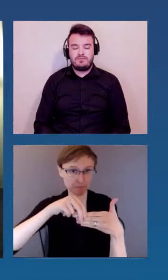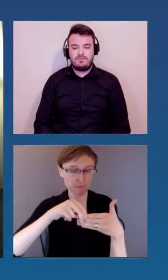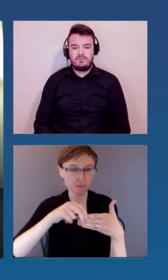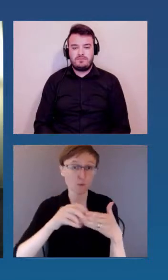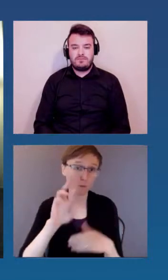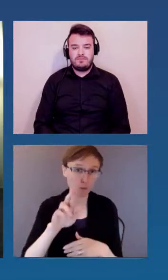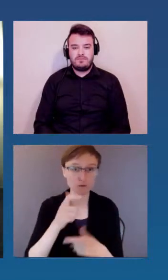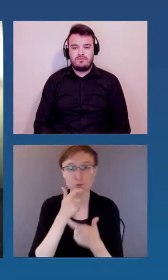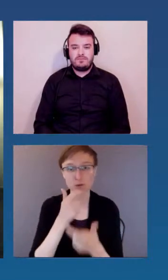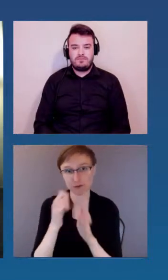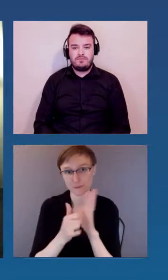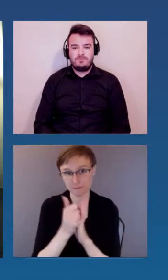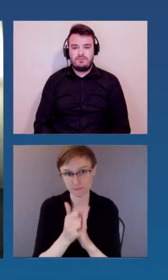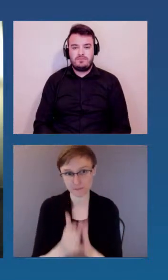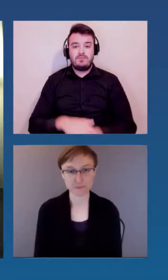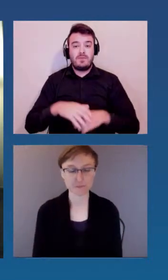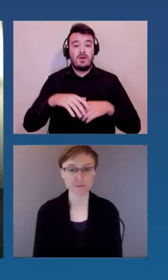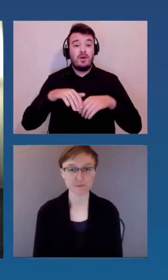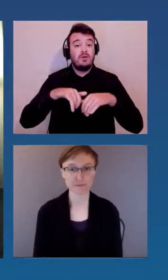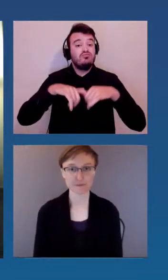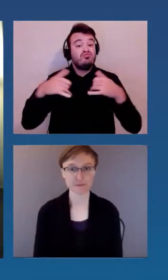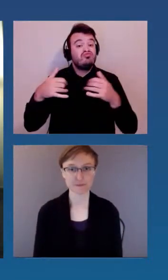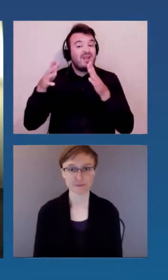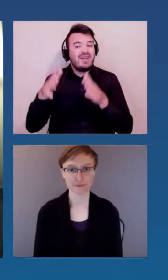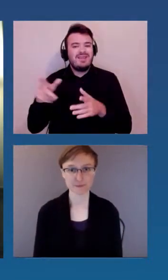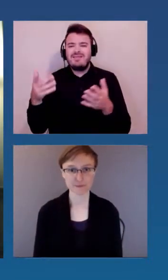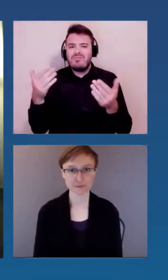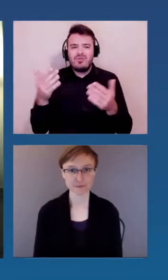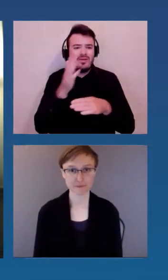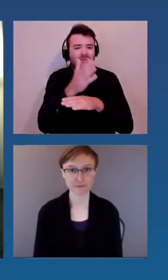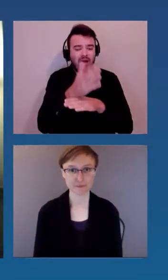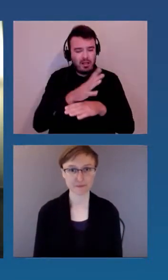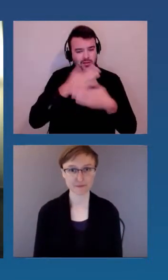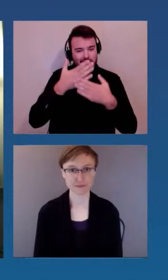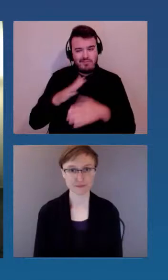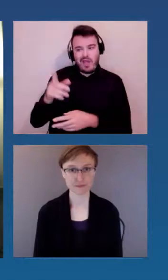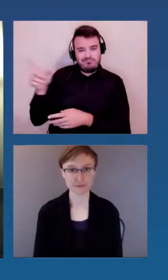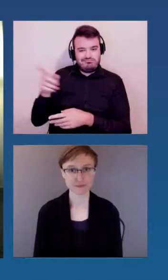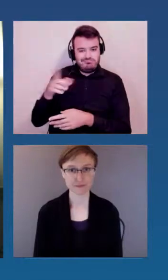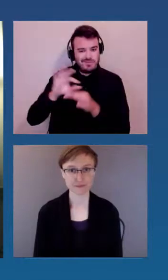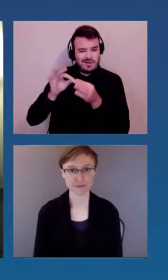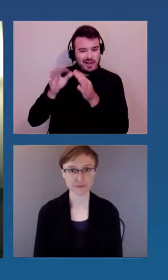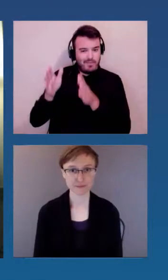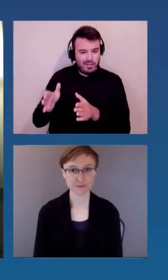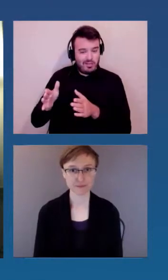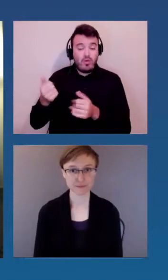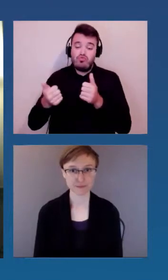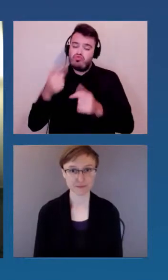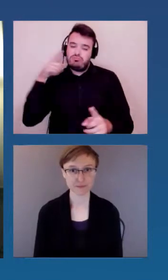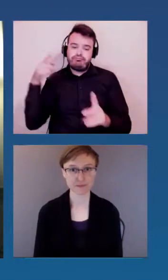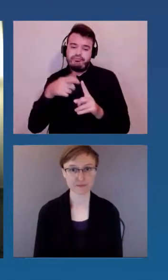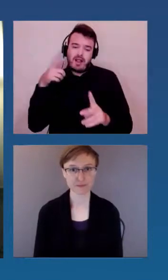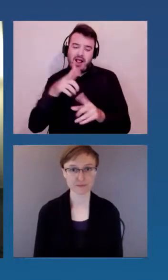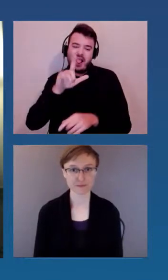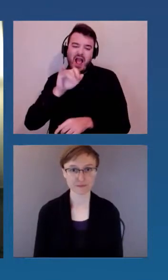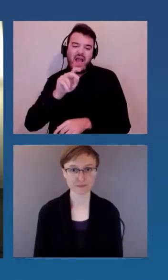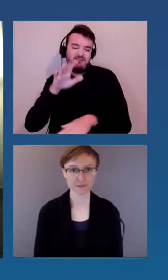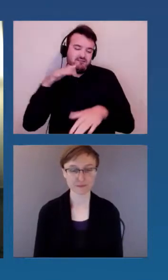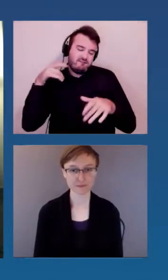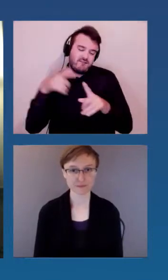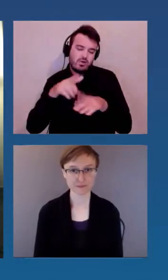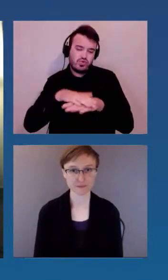ayant des besoins en matière d'accessibilité peuvent avoir recours aux interprètes ou suivre la diffusion en direct sur YouTube. Today,